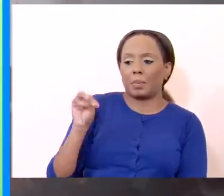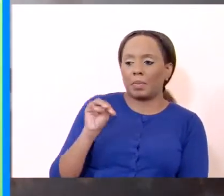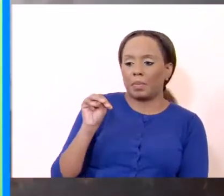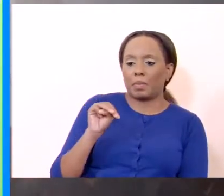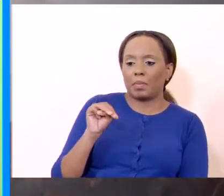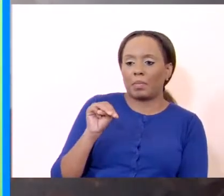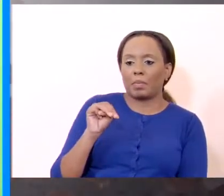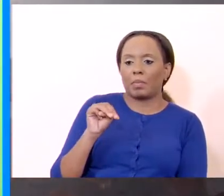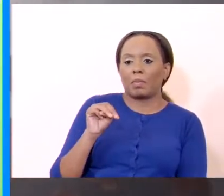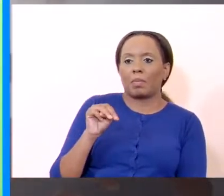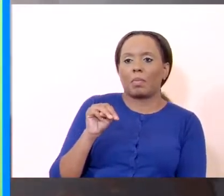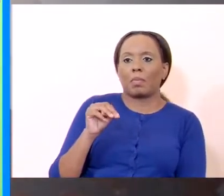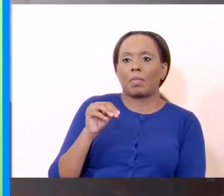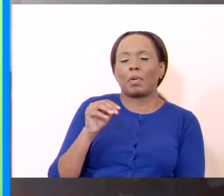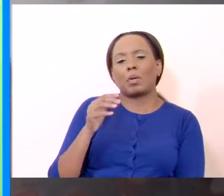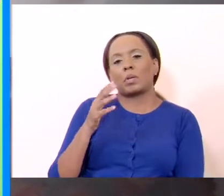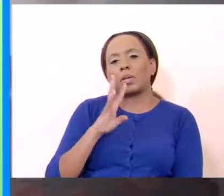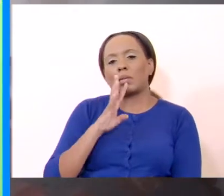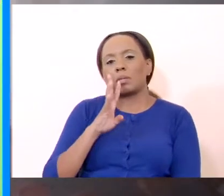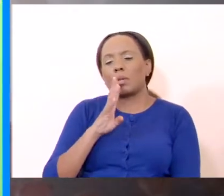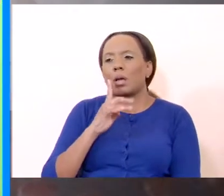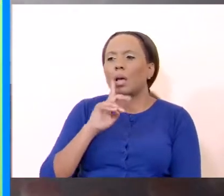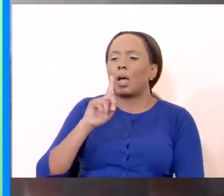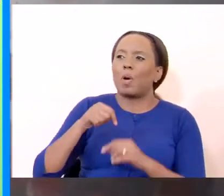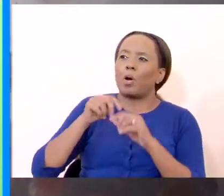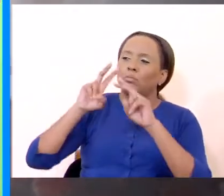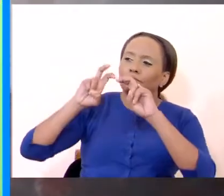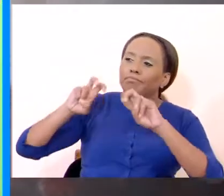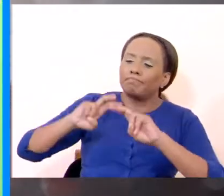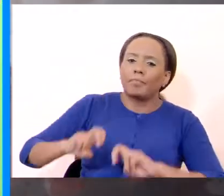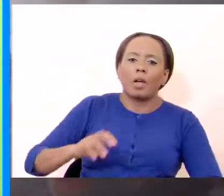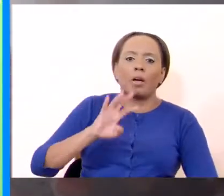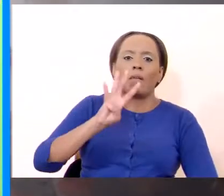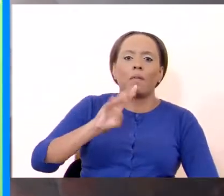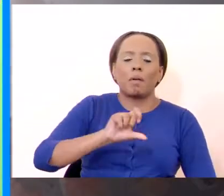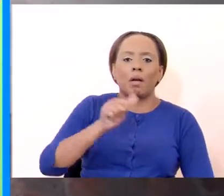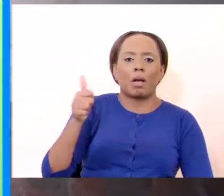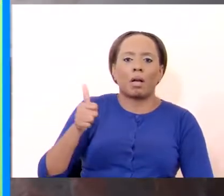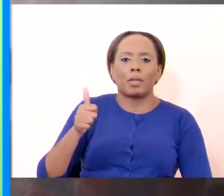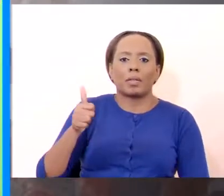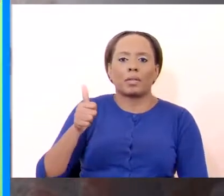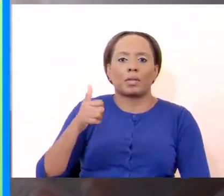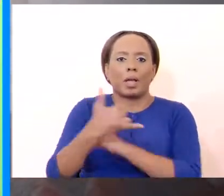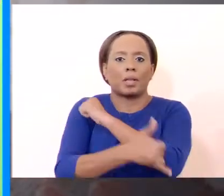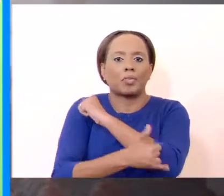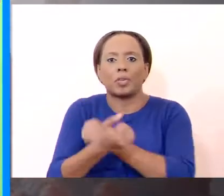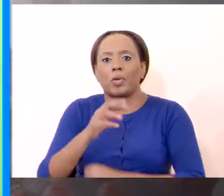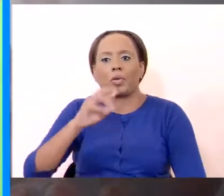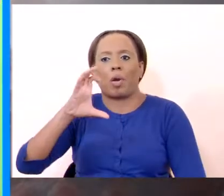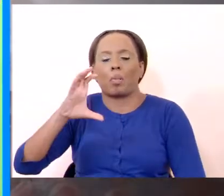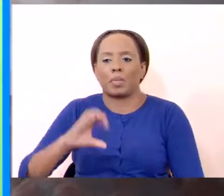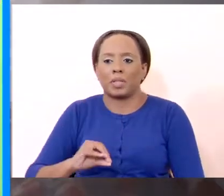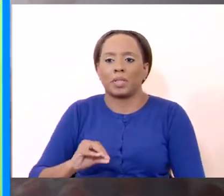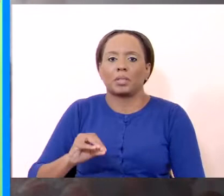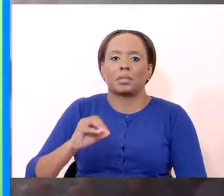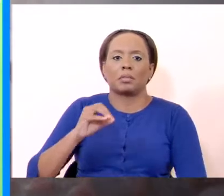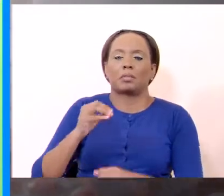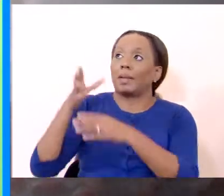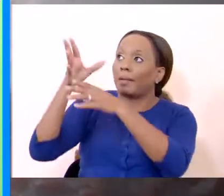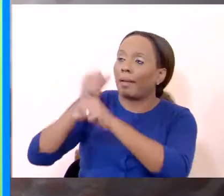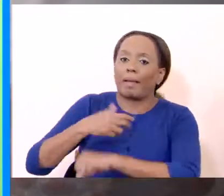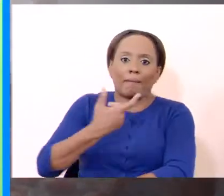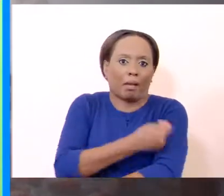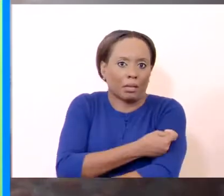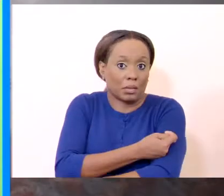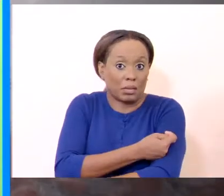least 4 leads as it relates to vaccines. I'm just wondering if you've made any progress in any of those efforts to say that we